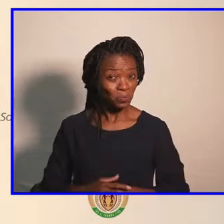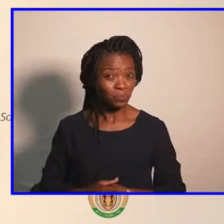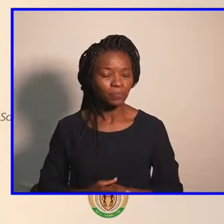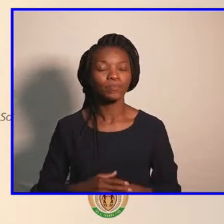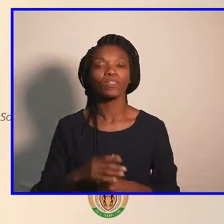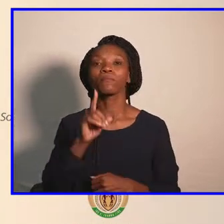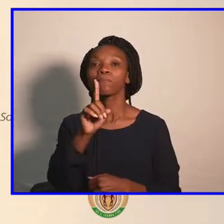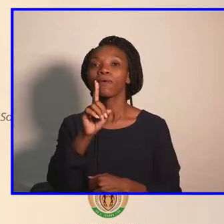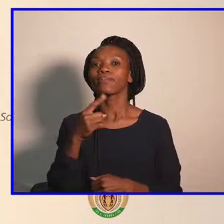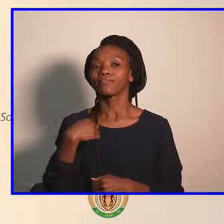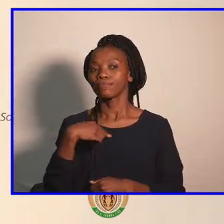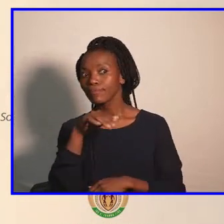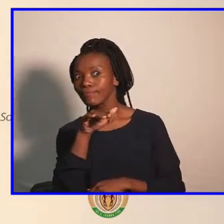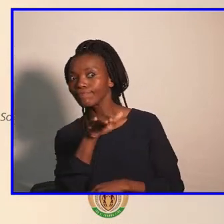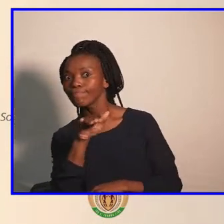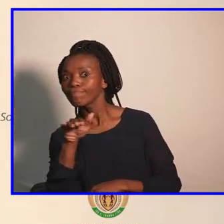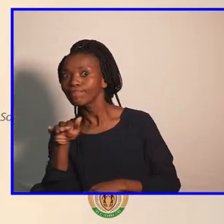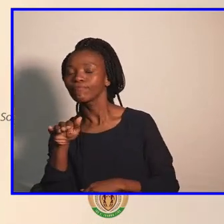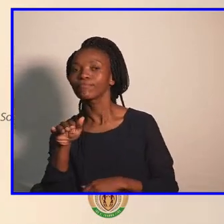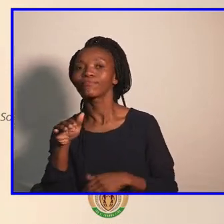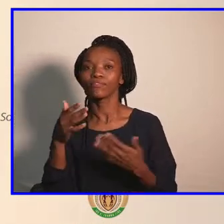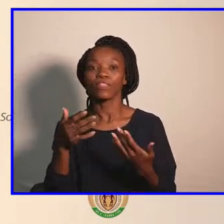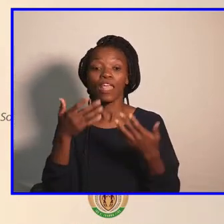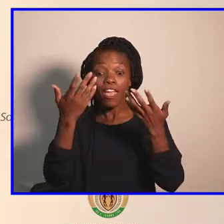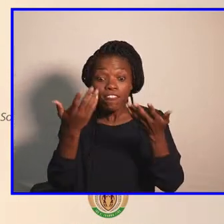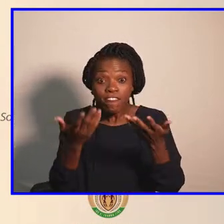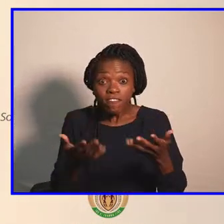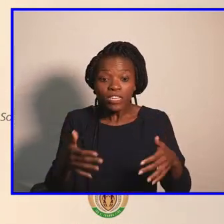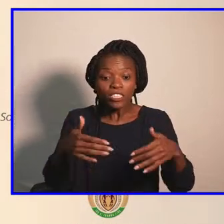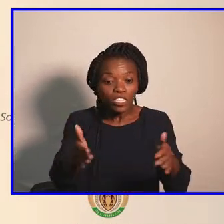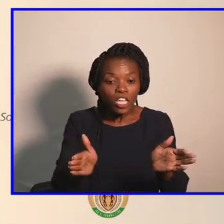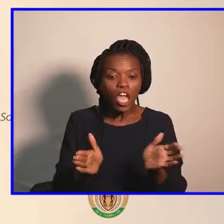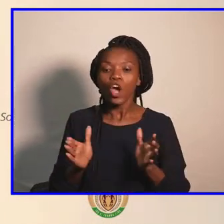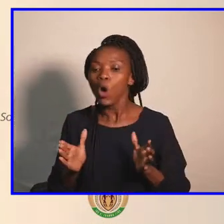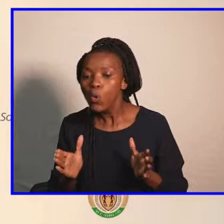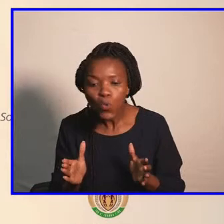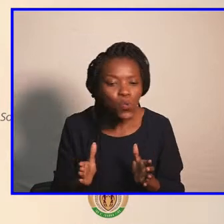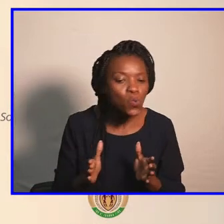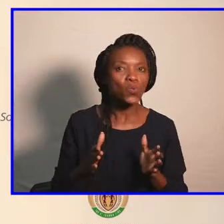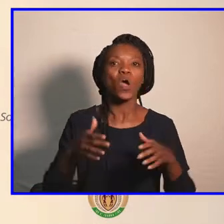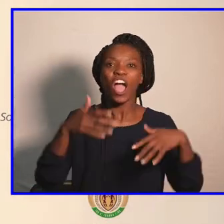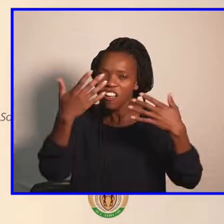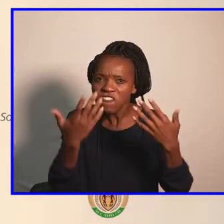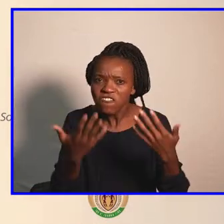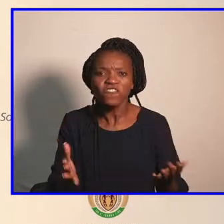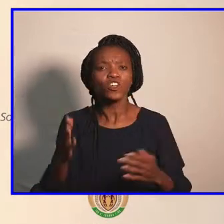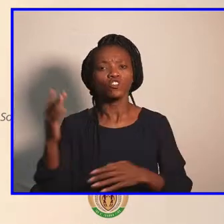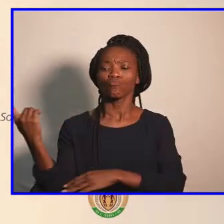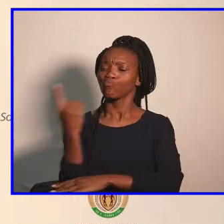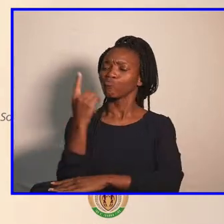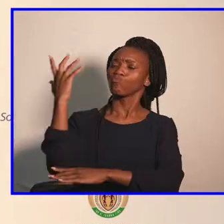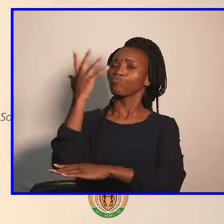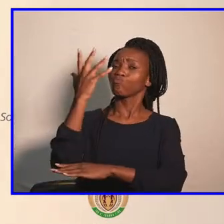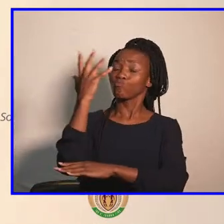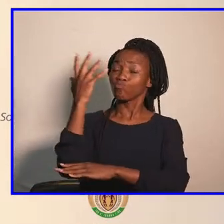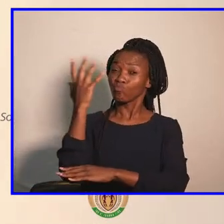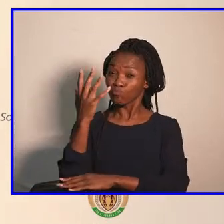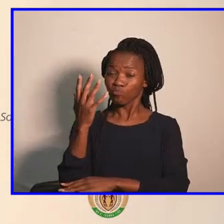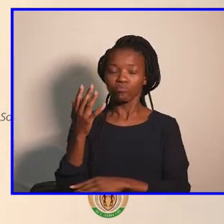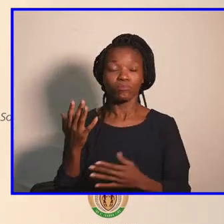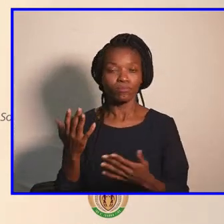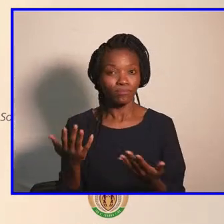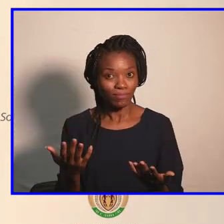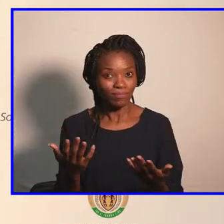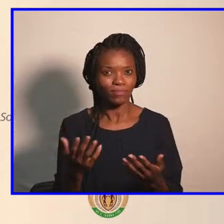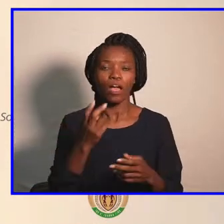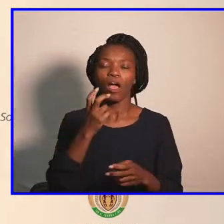that after the candles have been blown out and the speeches concluded, the hard work of building a capable